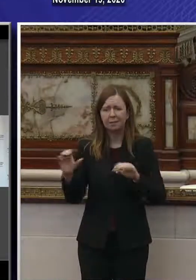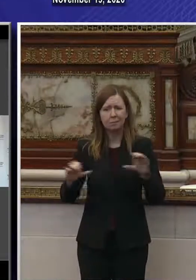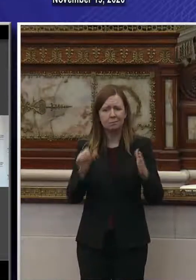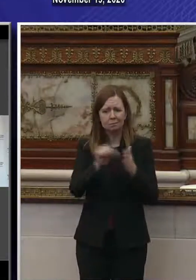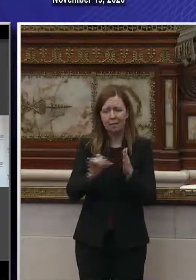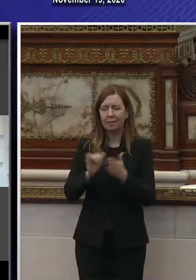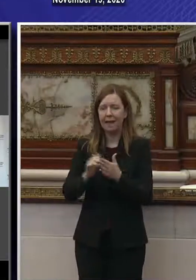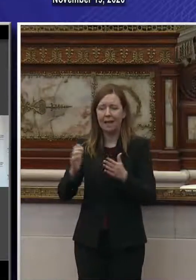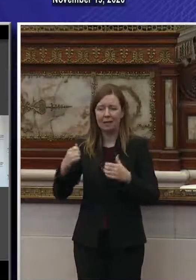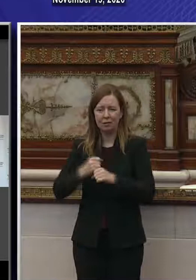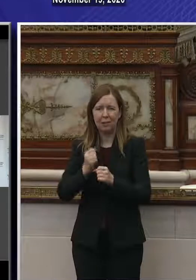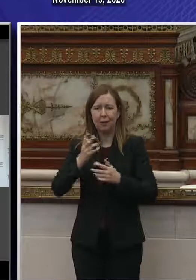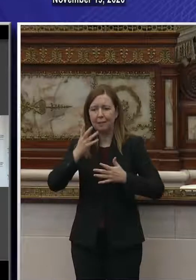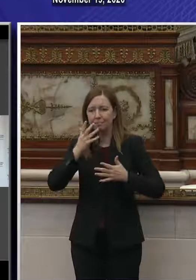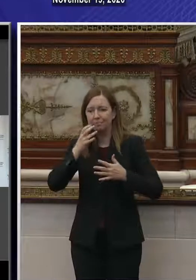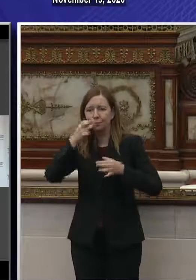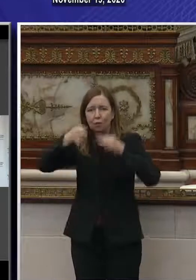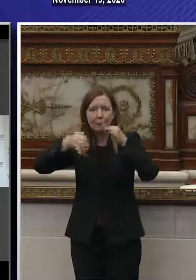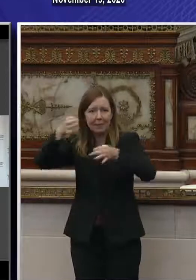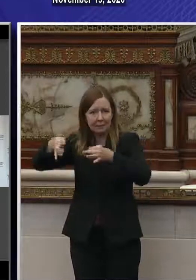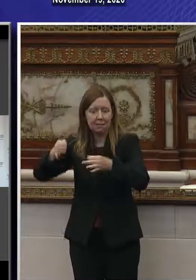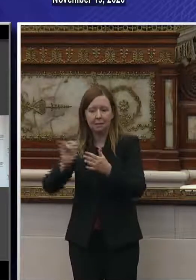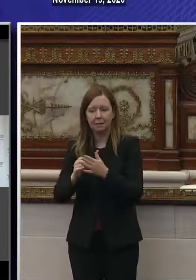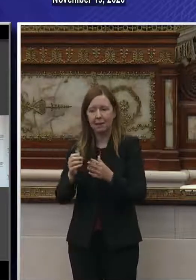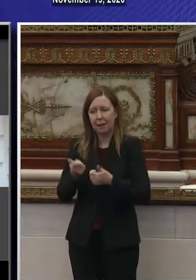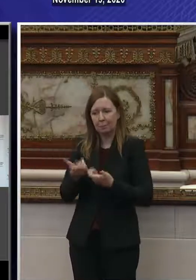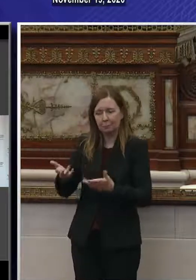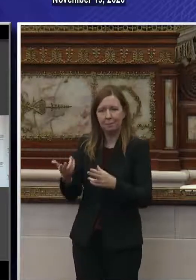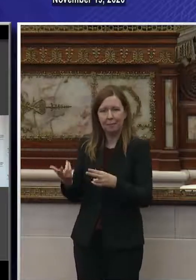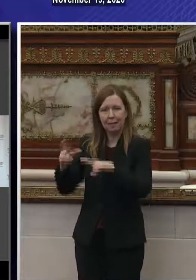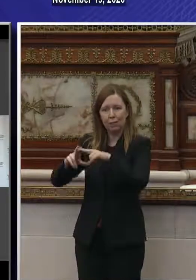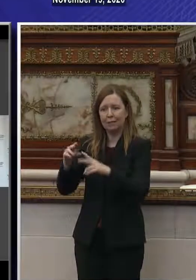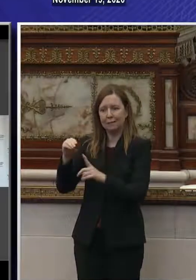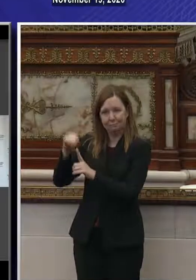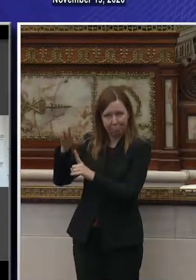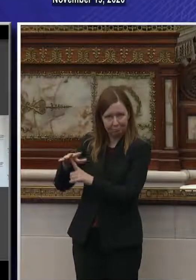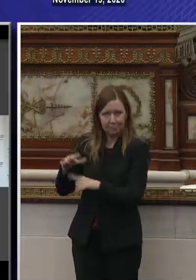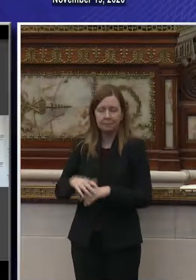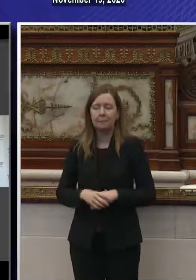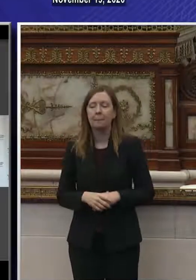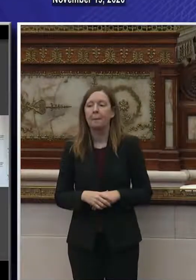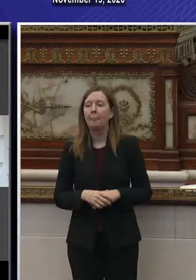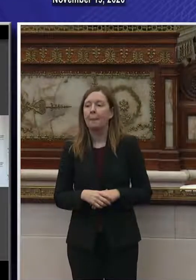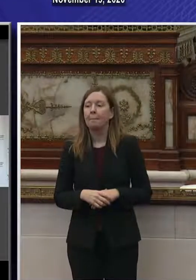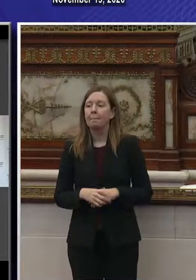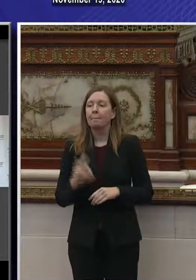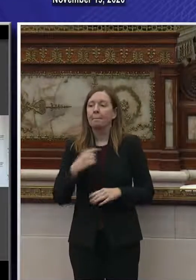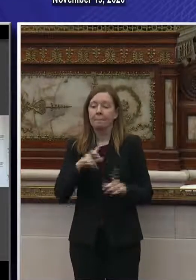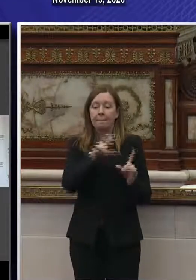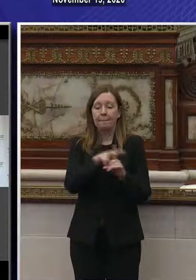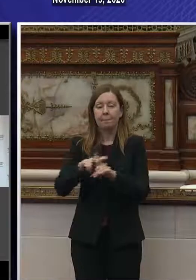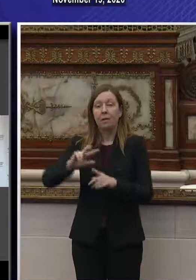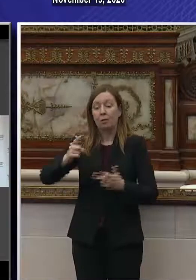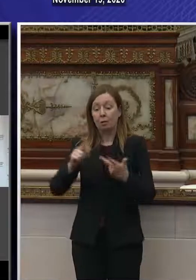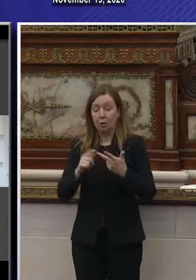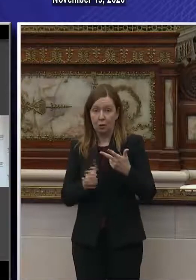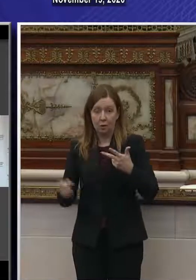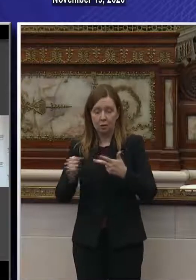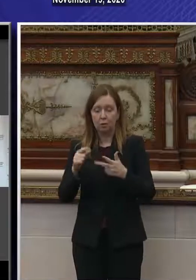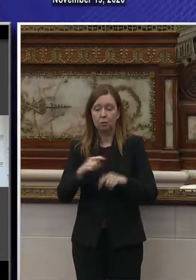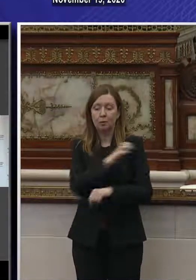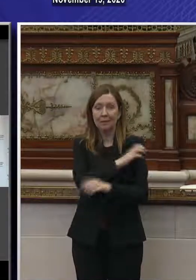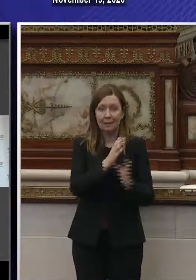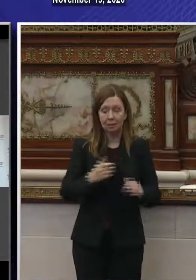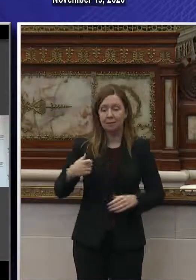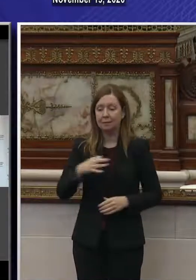generate aerosols or otherwise present an increased risk of COVID-19 transmission. We've assigned third priority status to